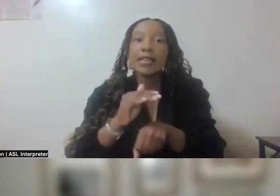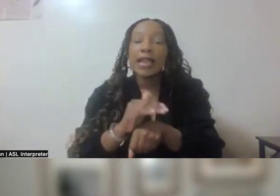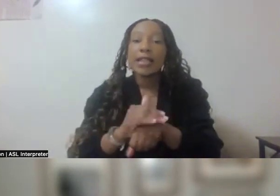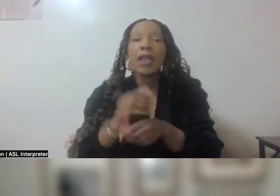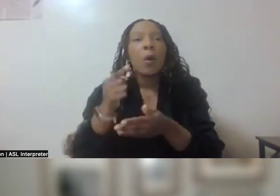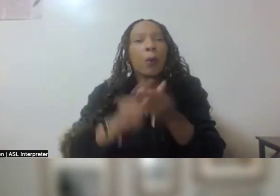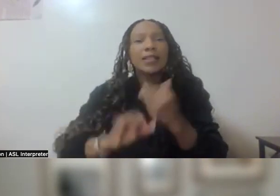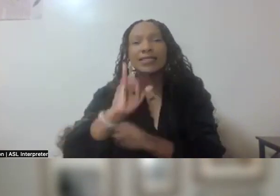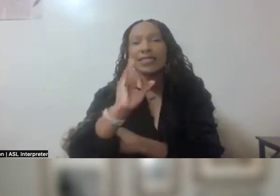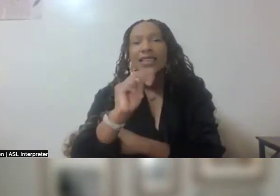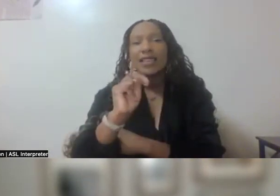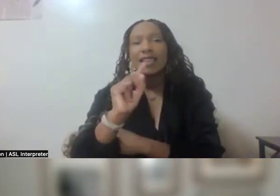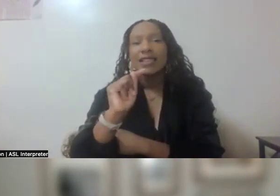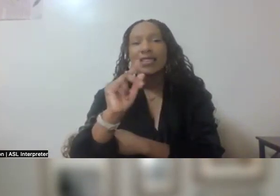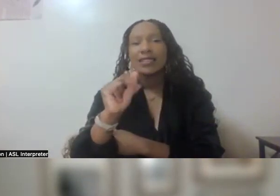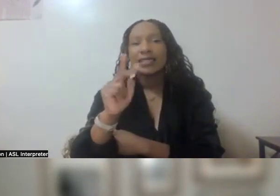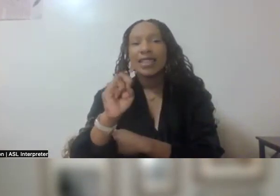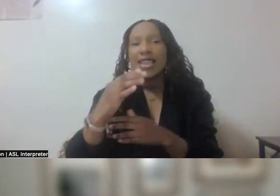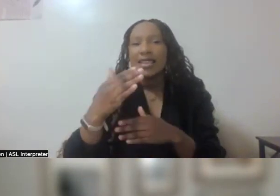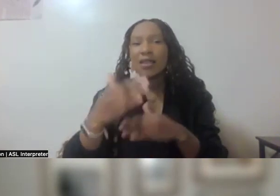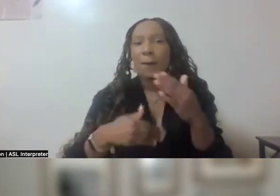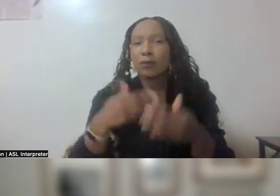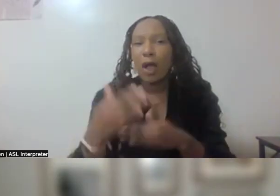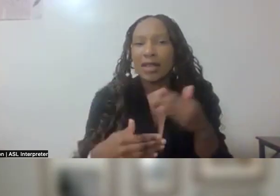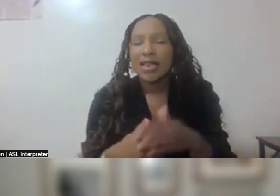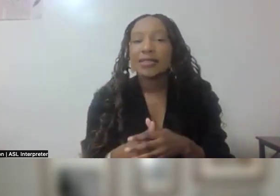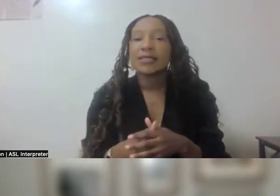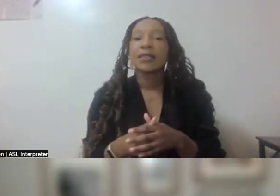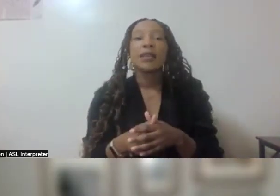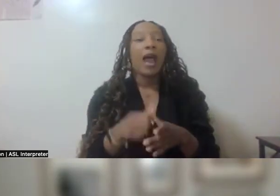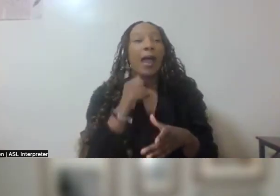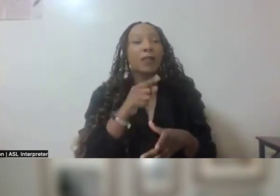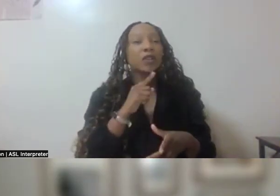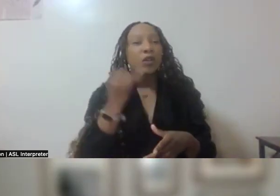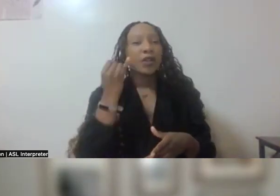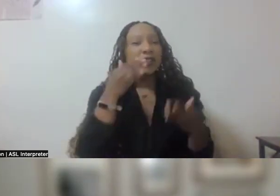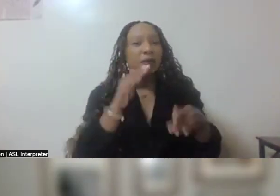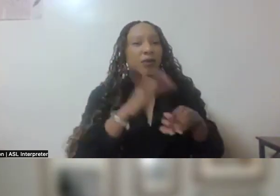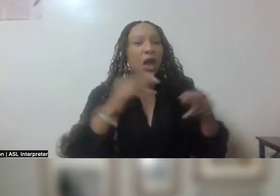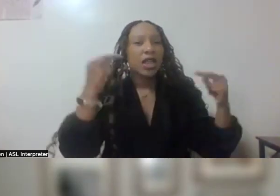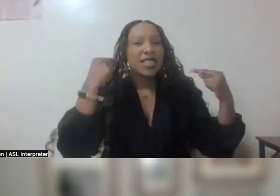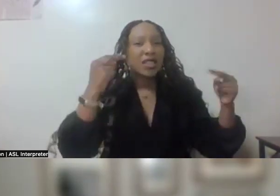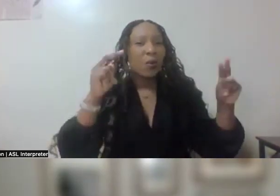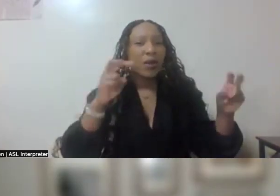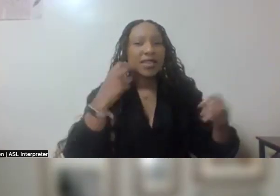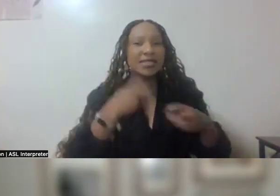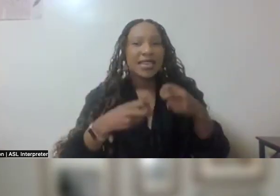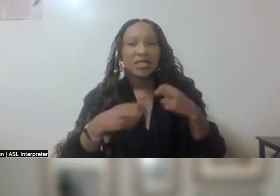I'm not sure, Dr. Wittberg, if this is really focused on the noise issue or about how they're going to